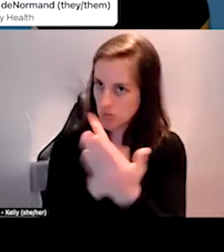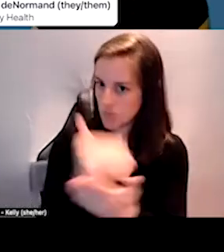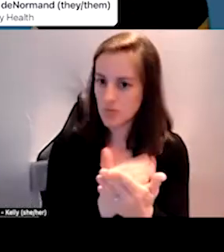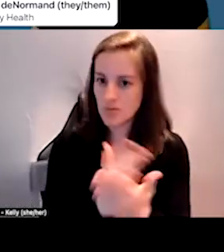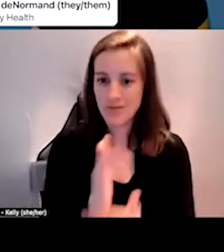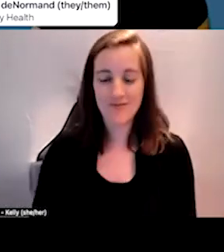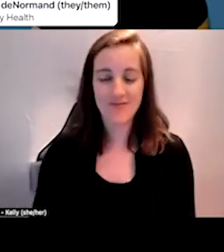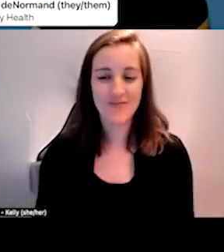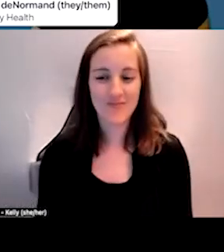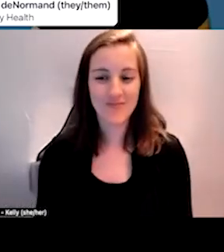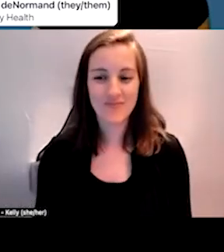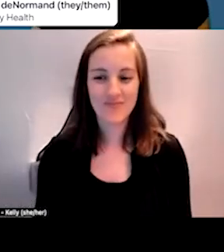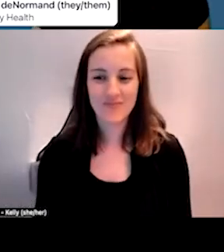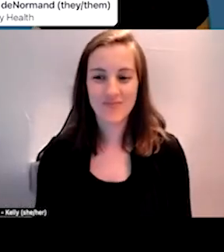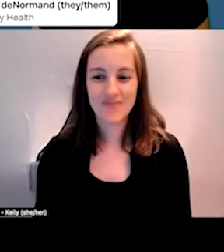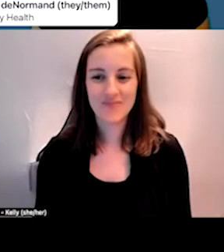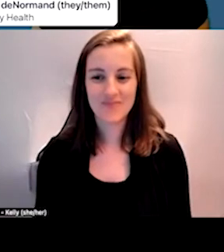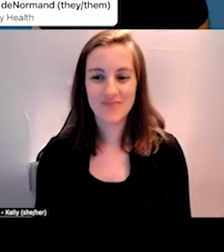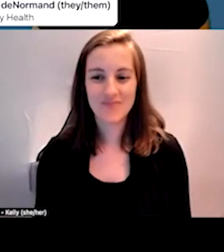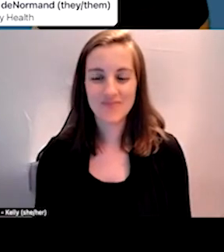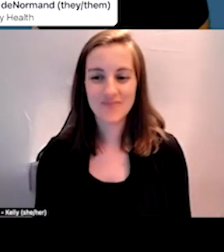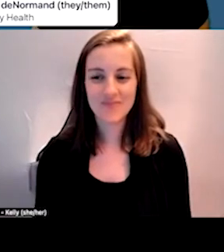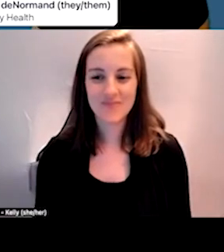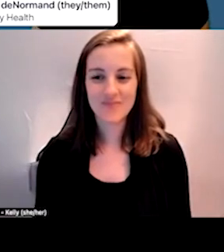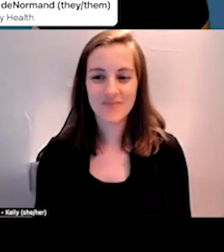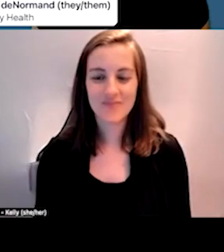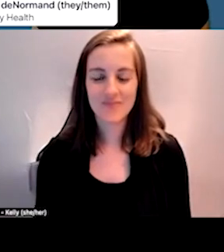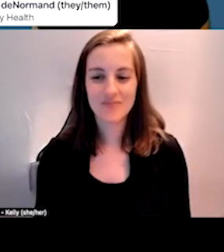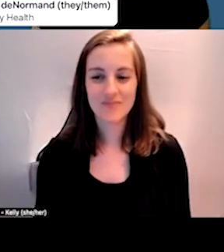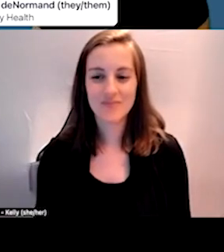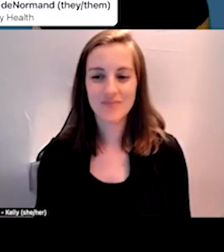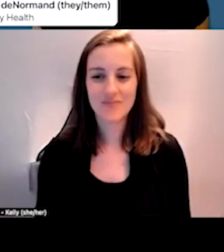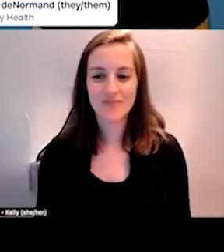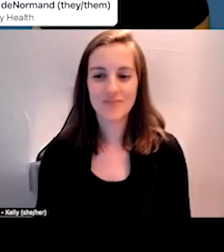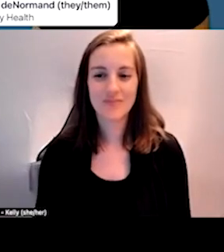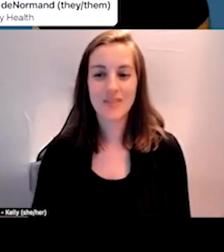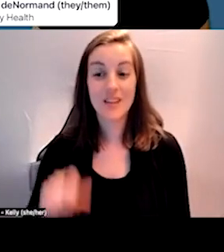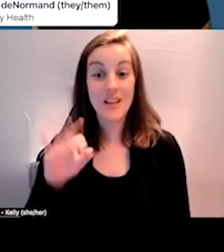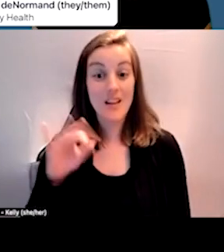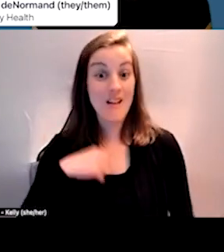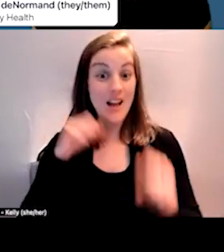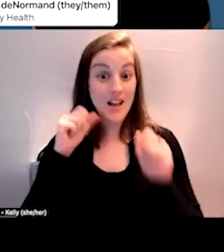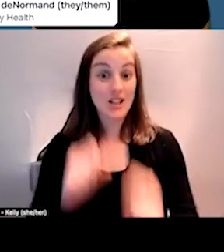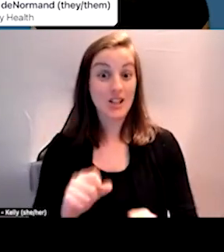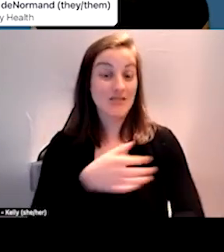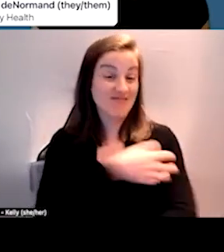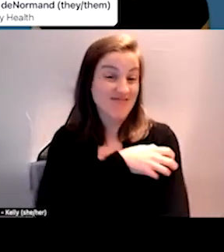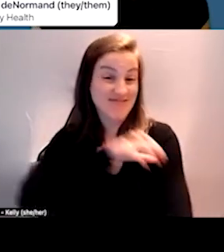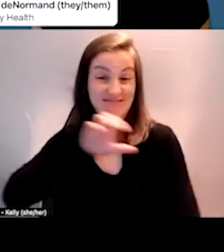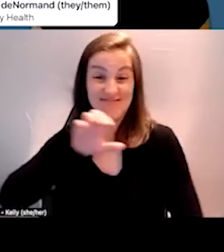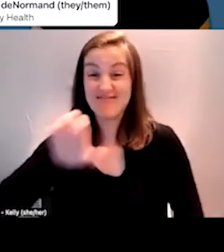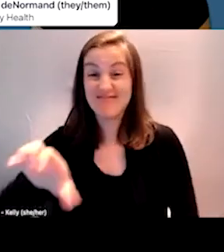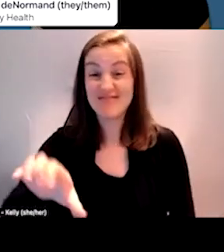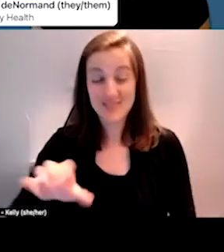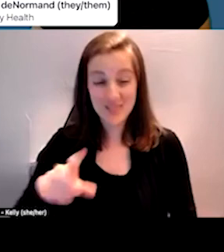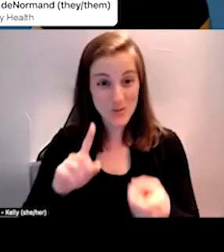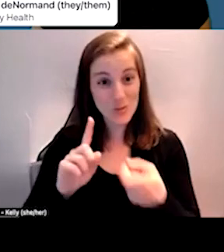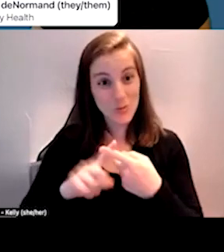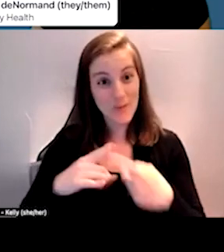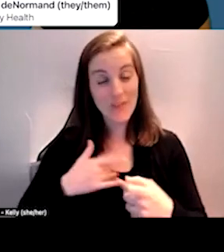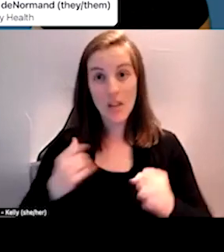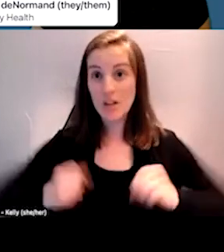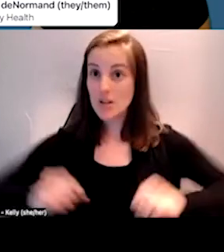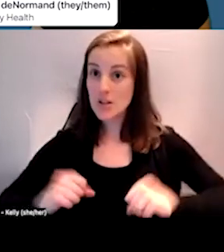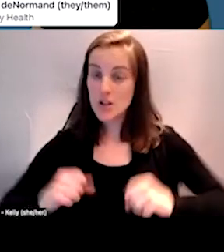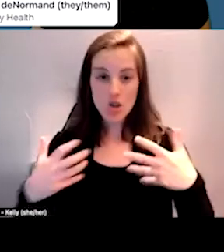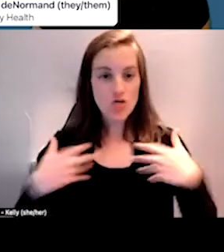give everyone the power and strength to feel good and feel like they're able to say those things in a visit, I would do it in a second.